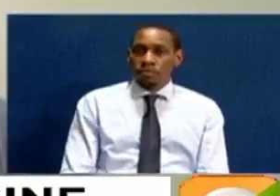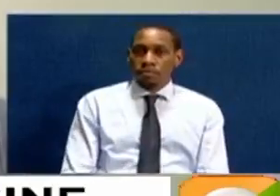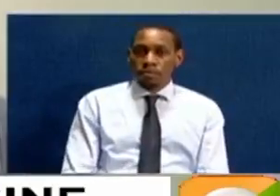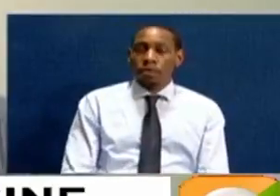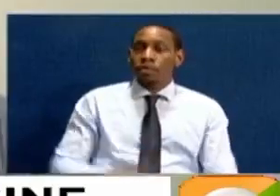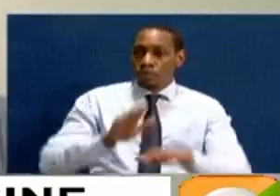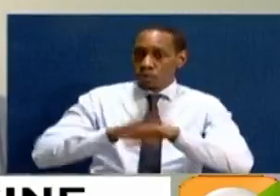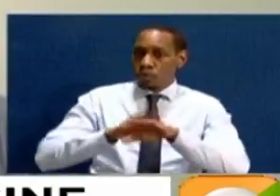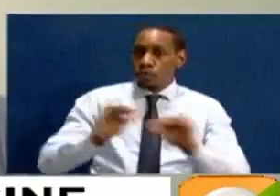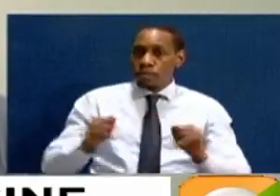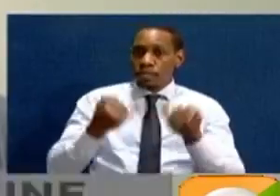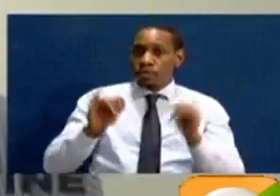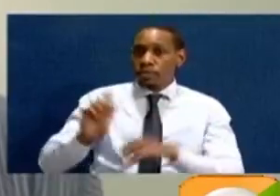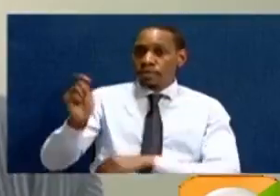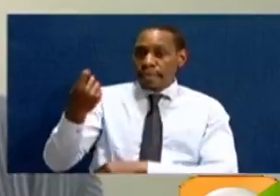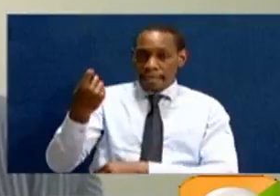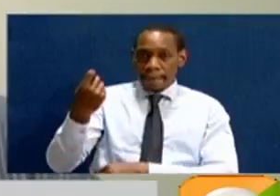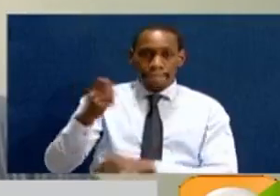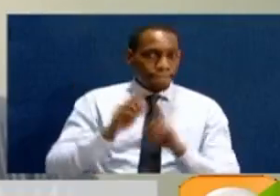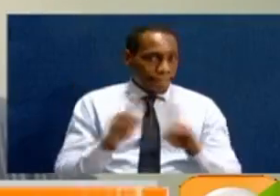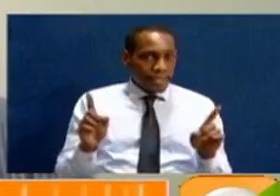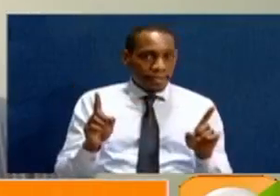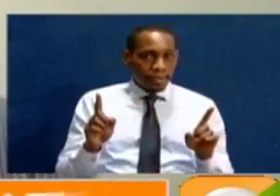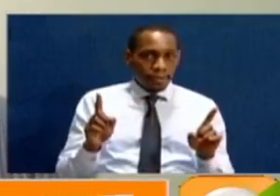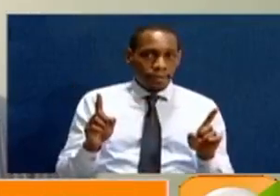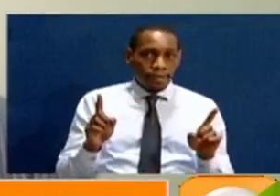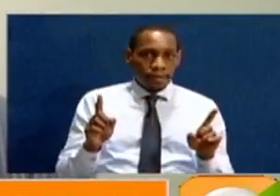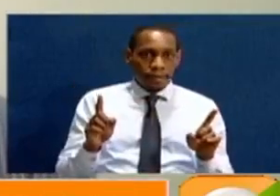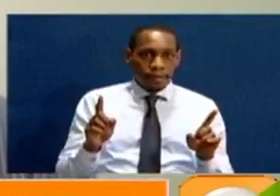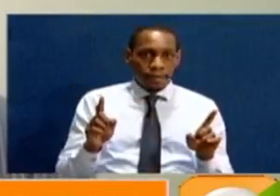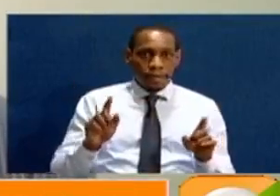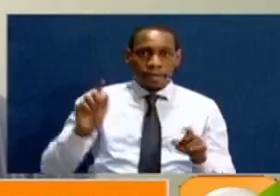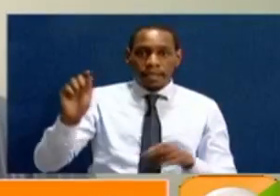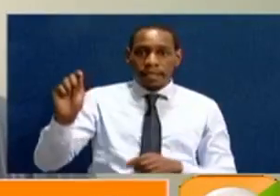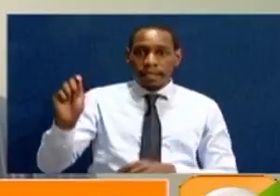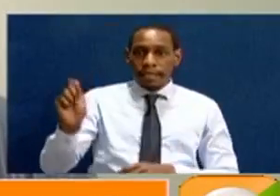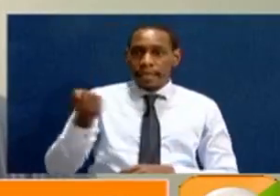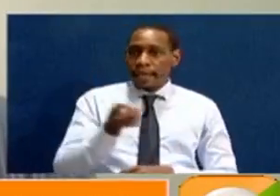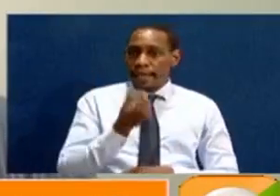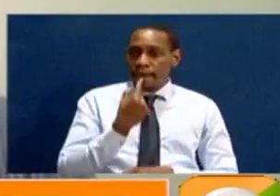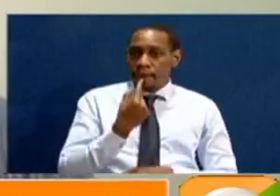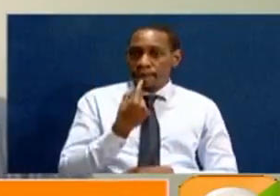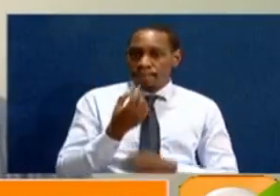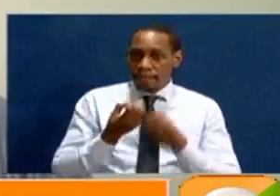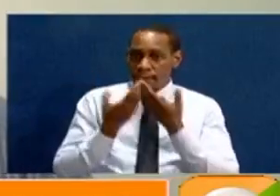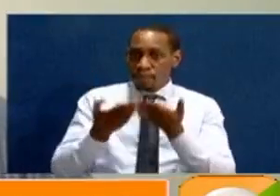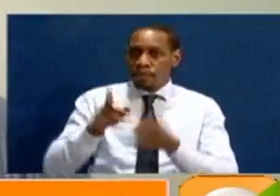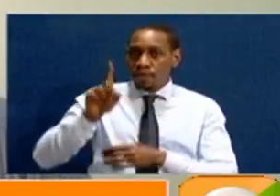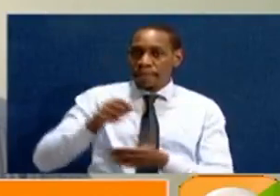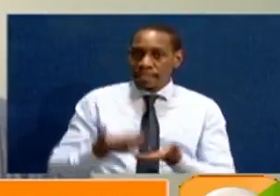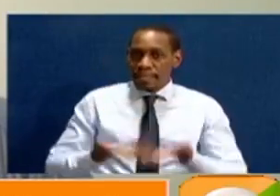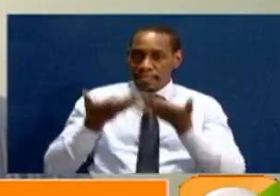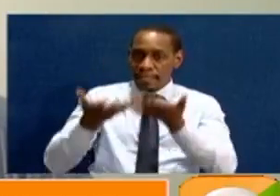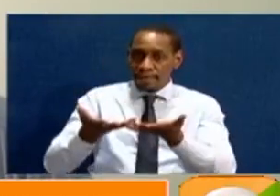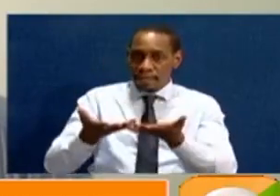So this is good news for Kenya, but for Kenyan, the vaccine information has to be